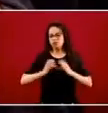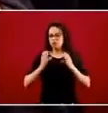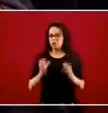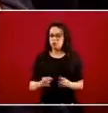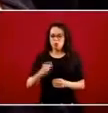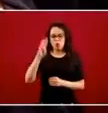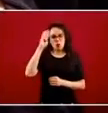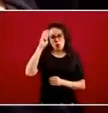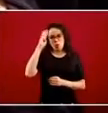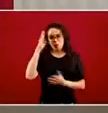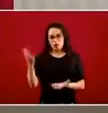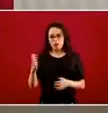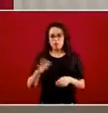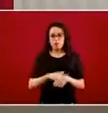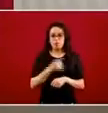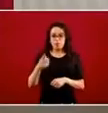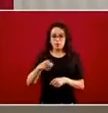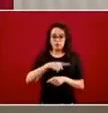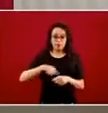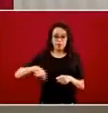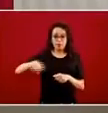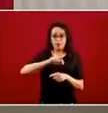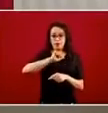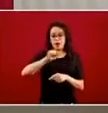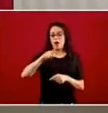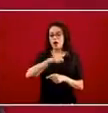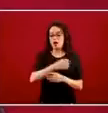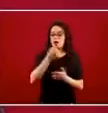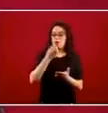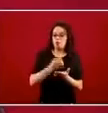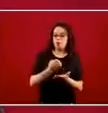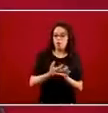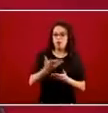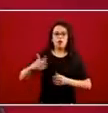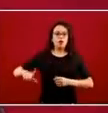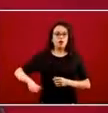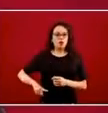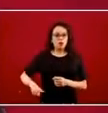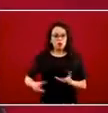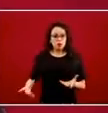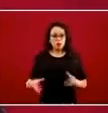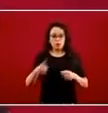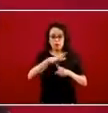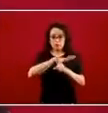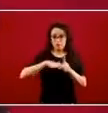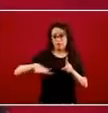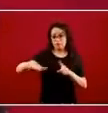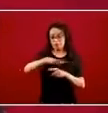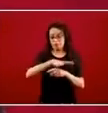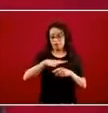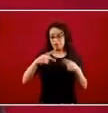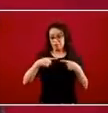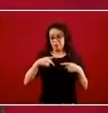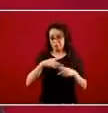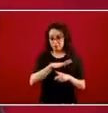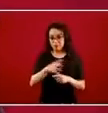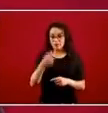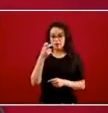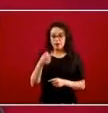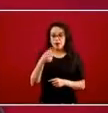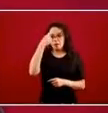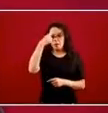So we have estimated, according to different economy and government sectors and society sectors, that